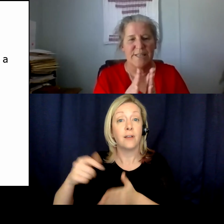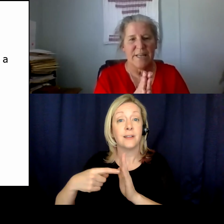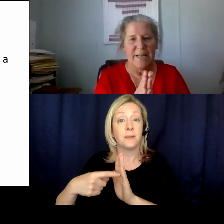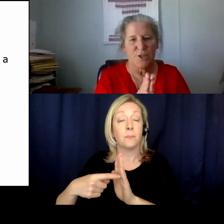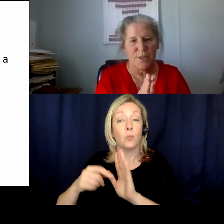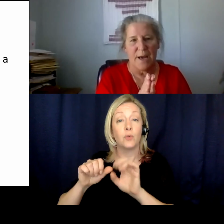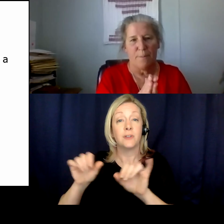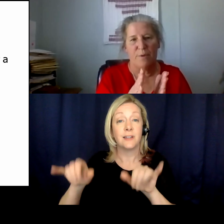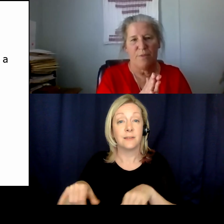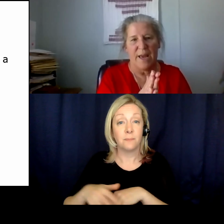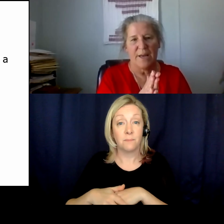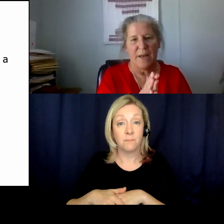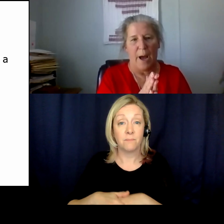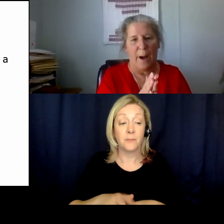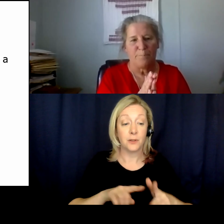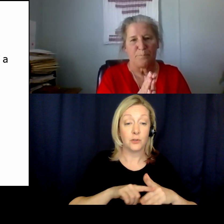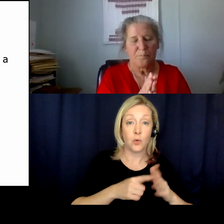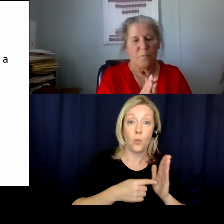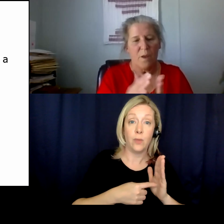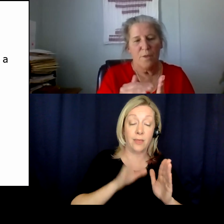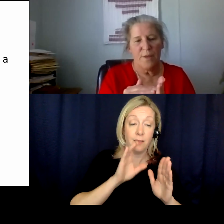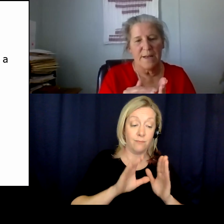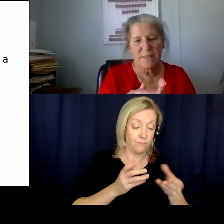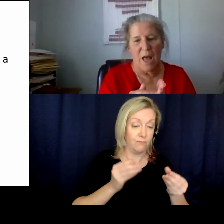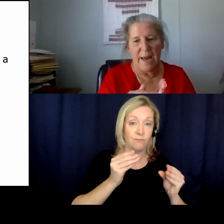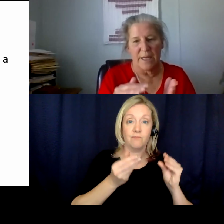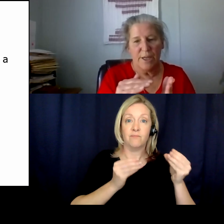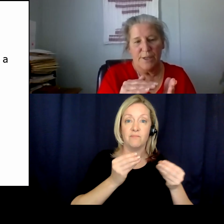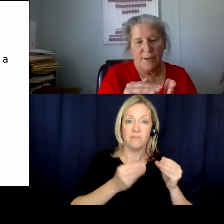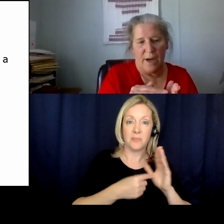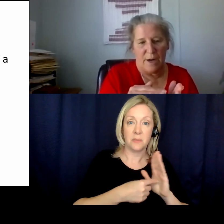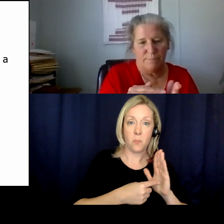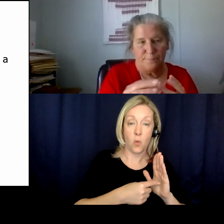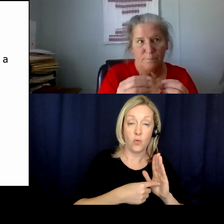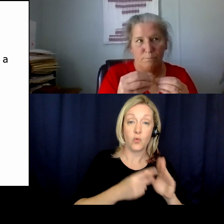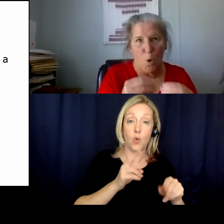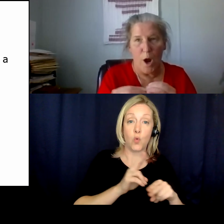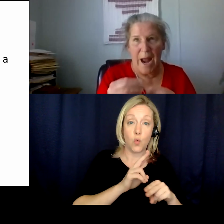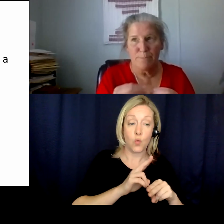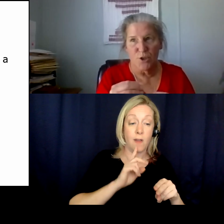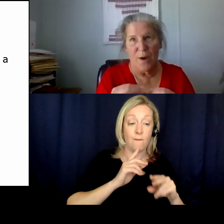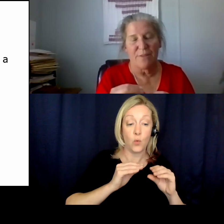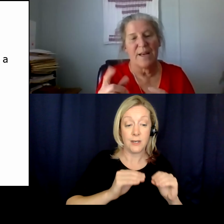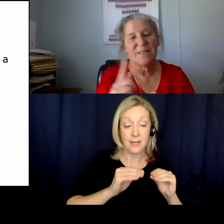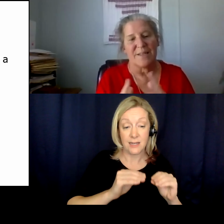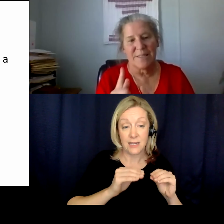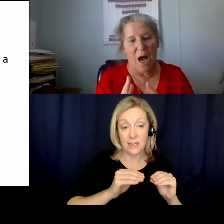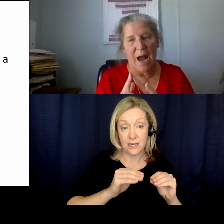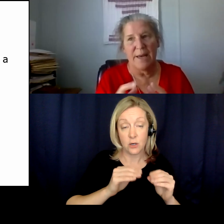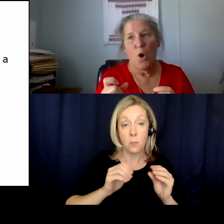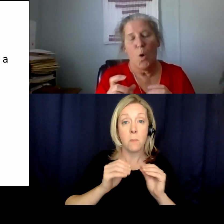order to teach them then things like more abstract things